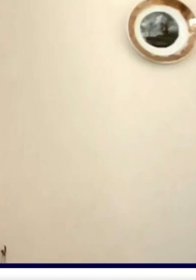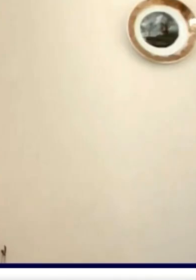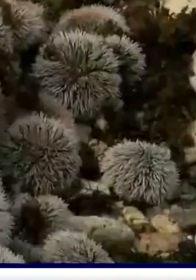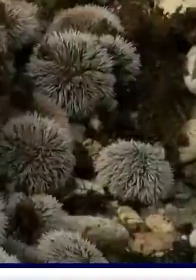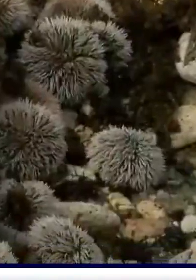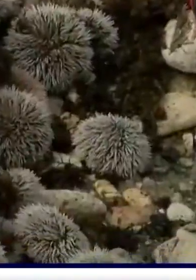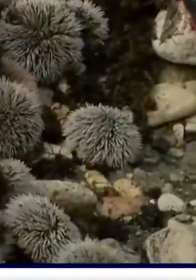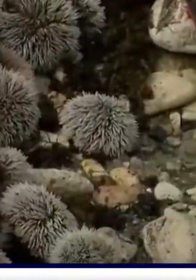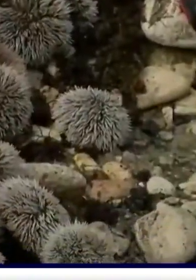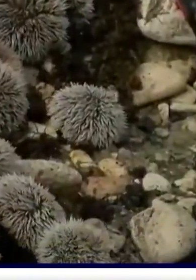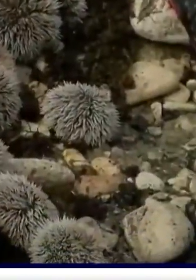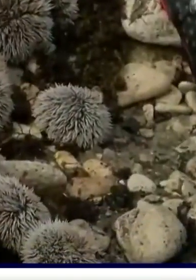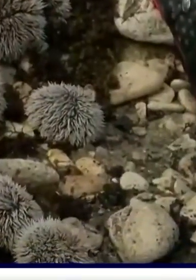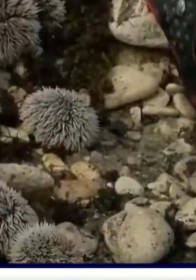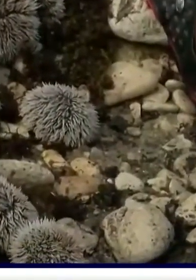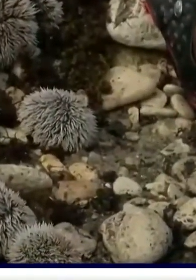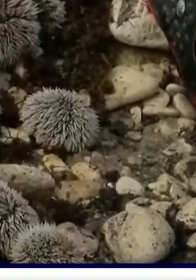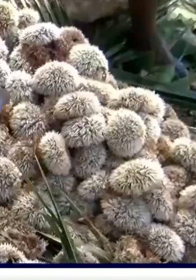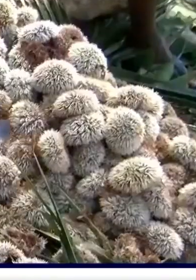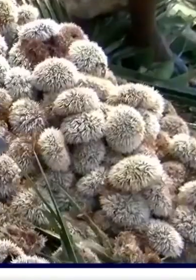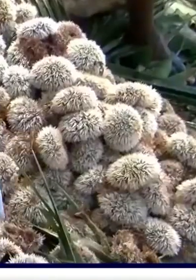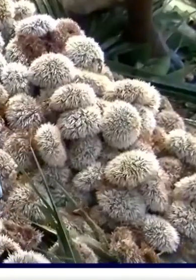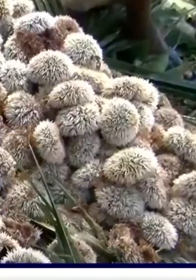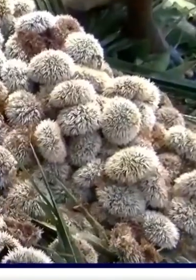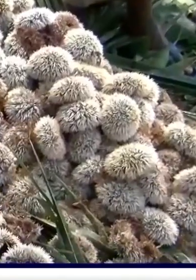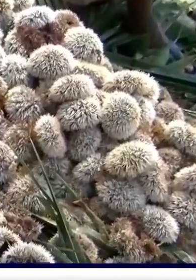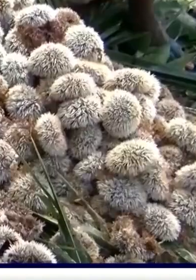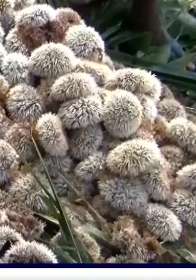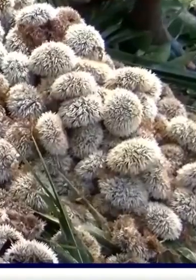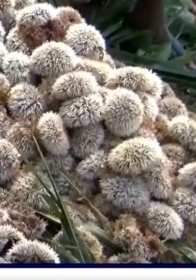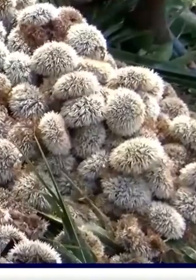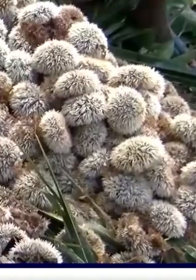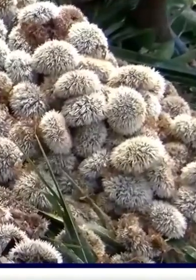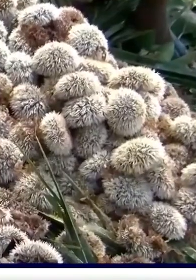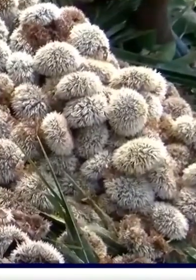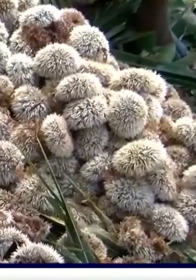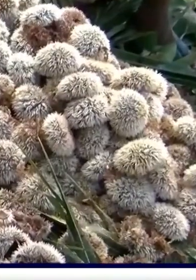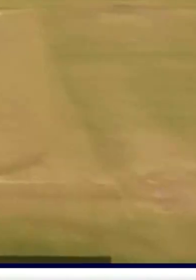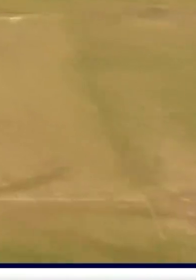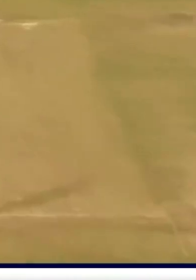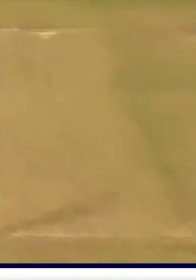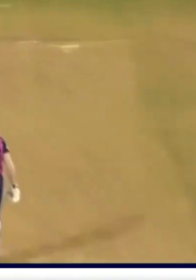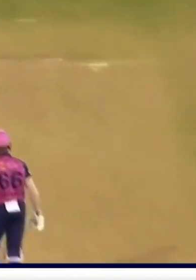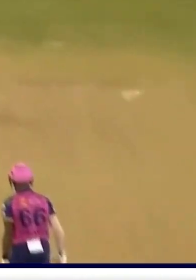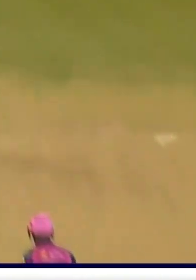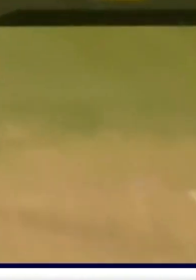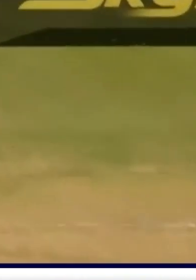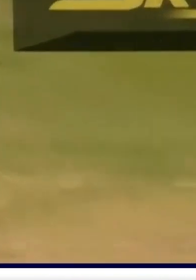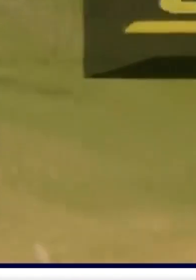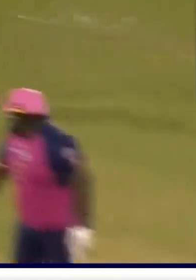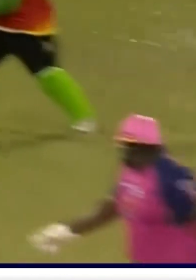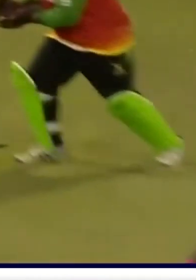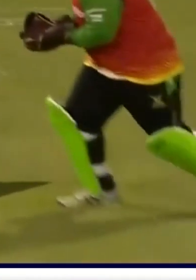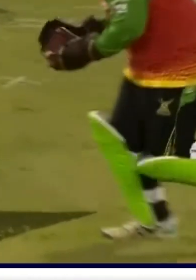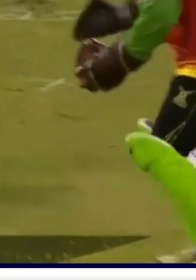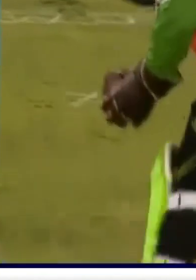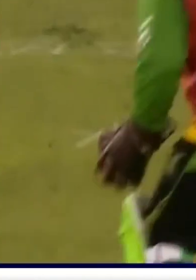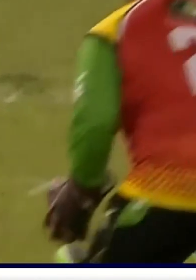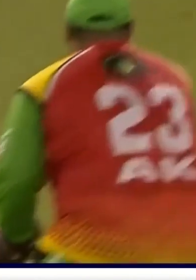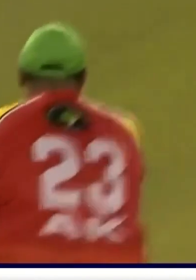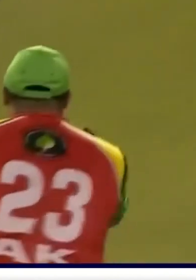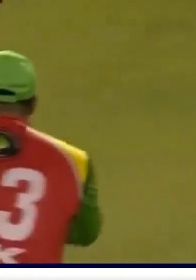Sea eggs to be made available in Barbados despite the ban on local harvesting. And in sports, the Royals exit